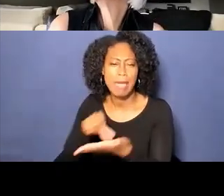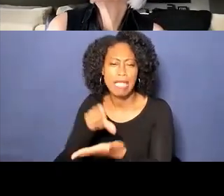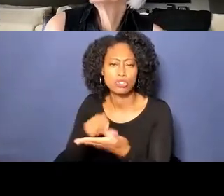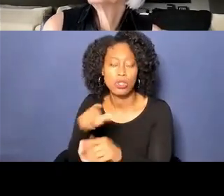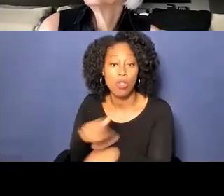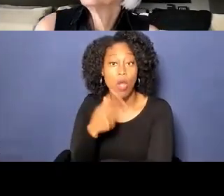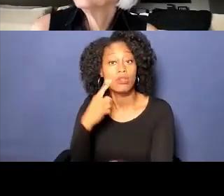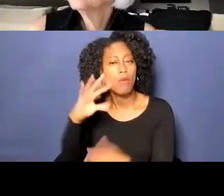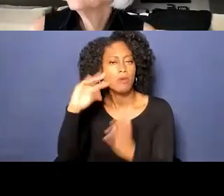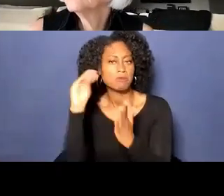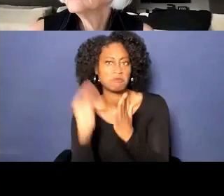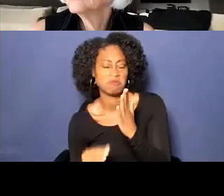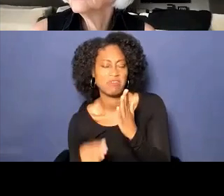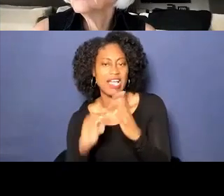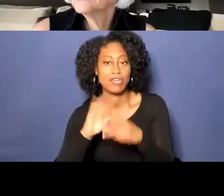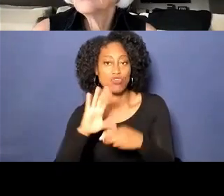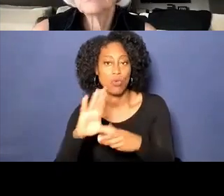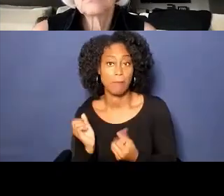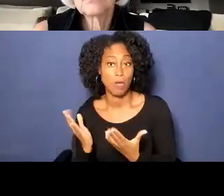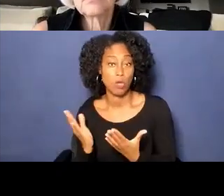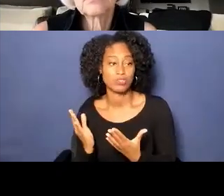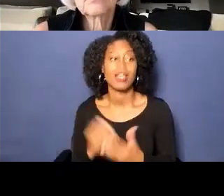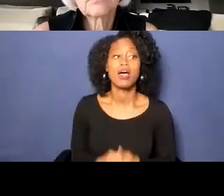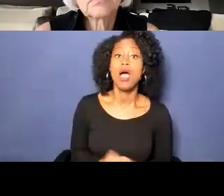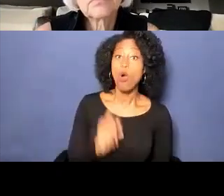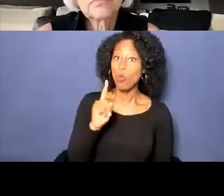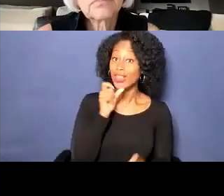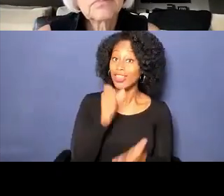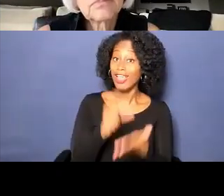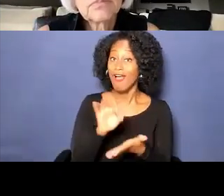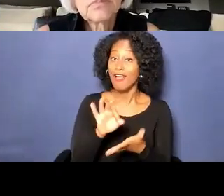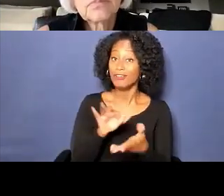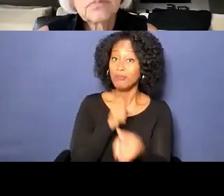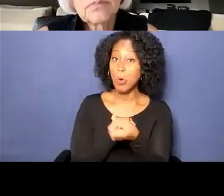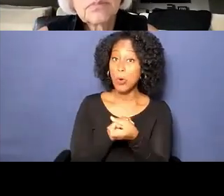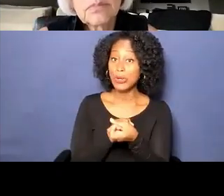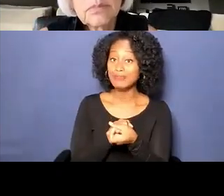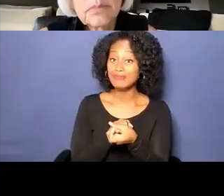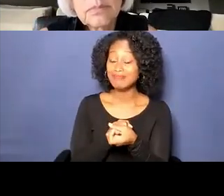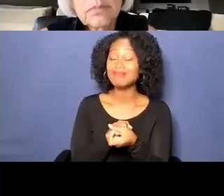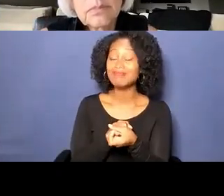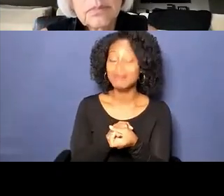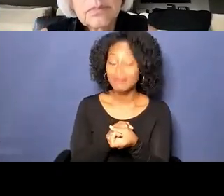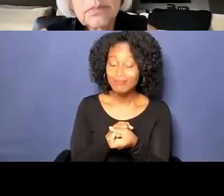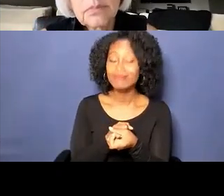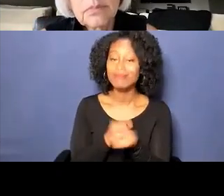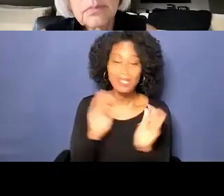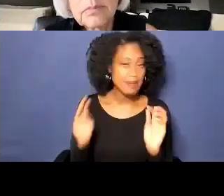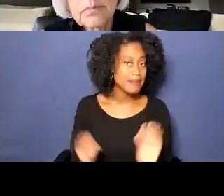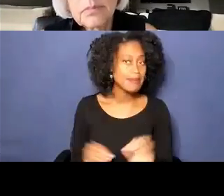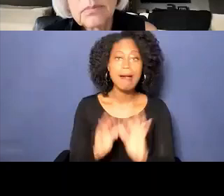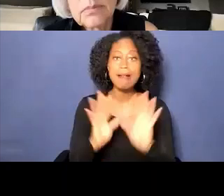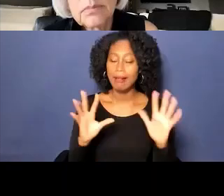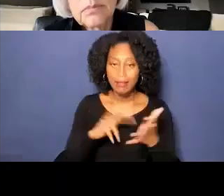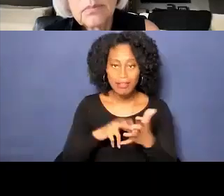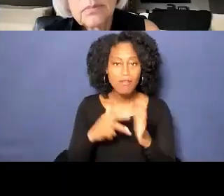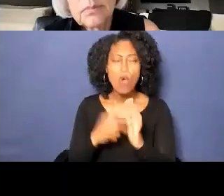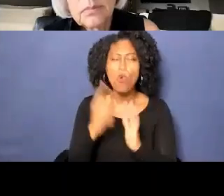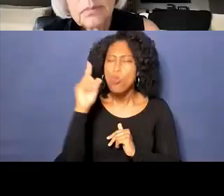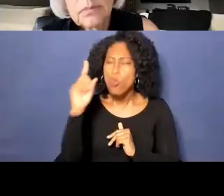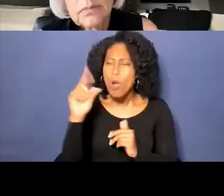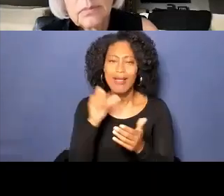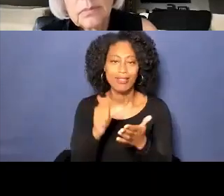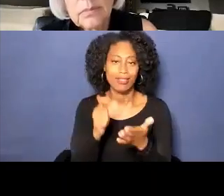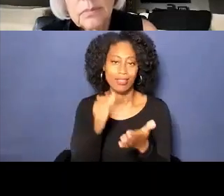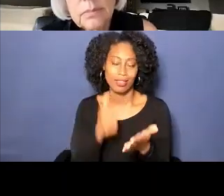online, and 1 letter of support that is that's clearly defined there too, that we need 1 letter from